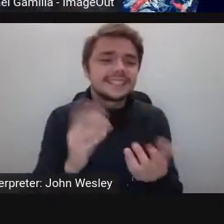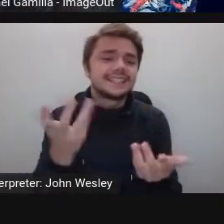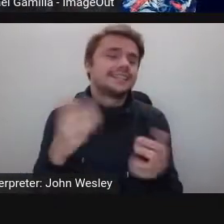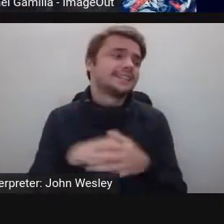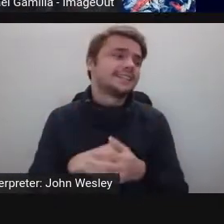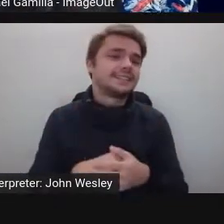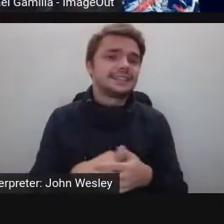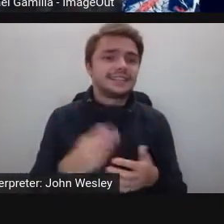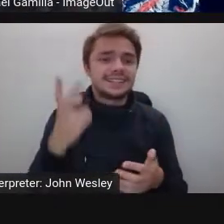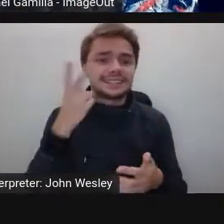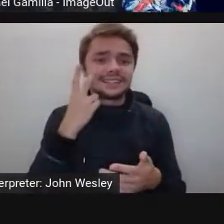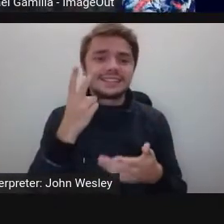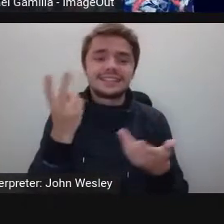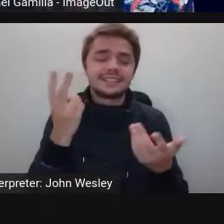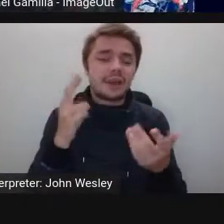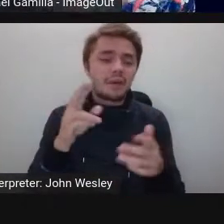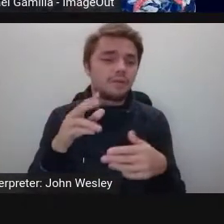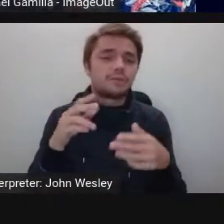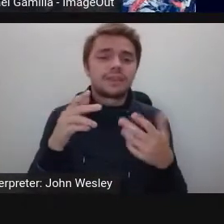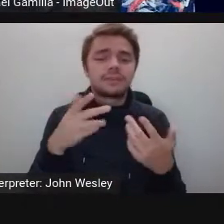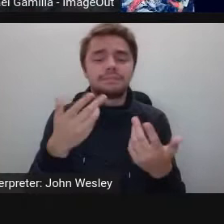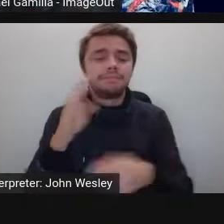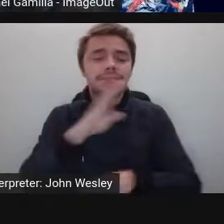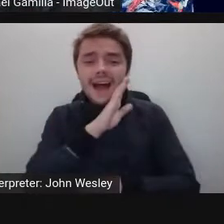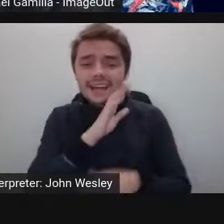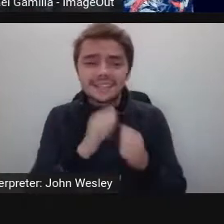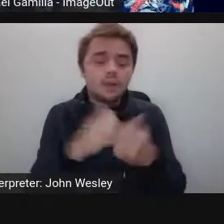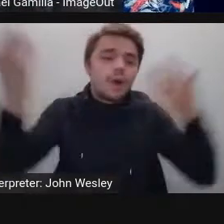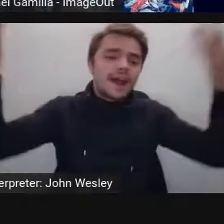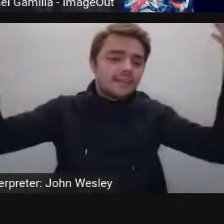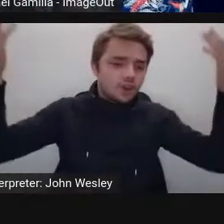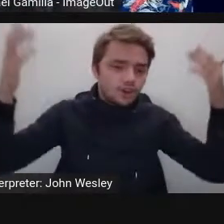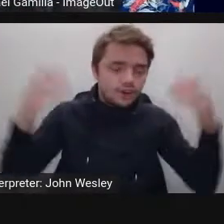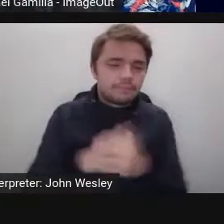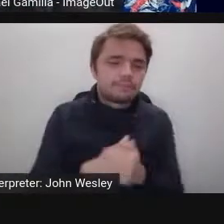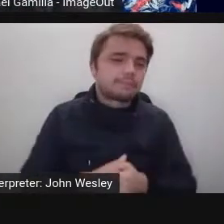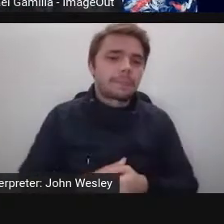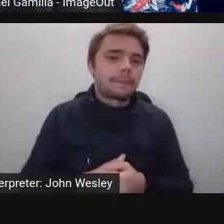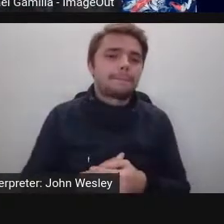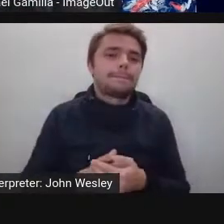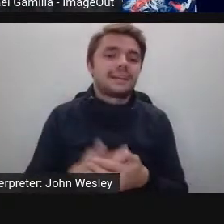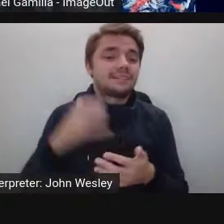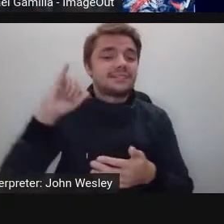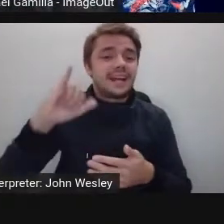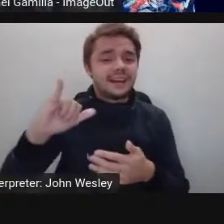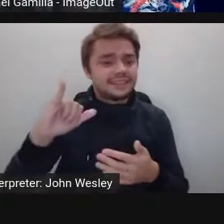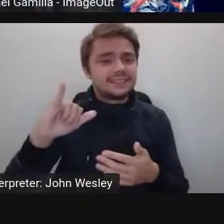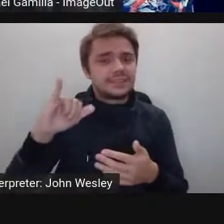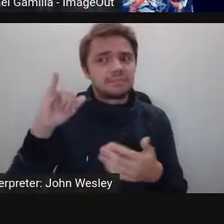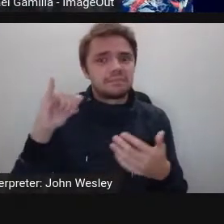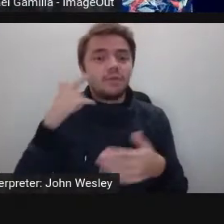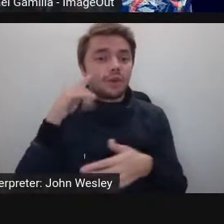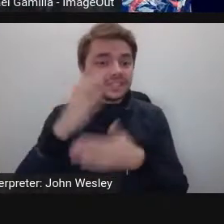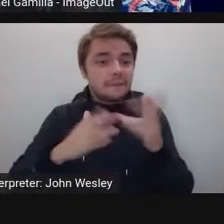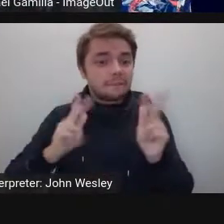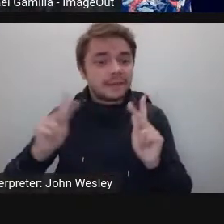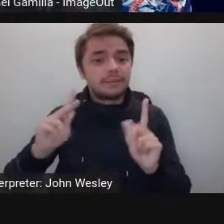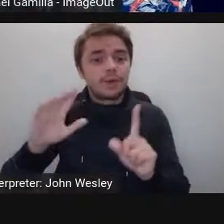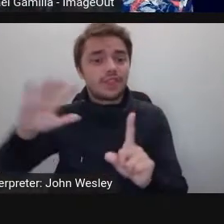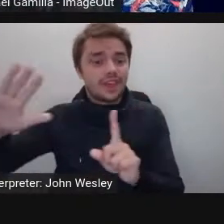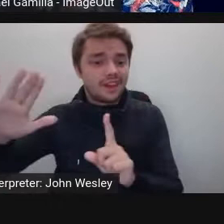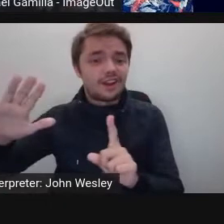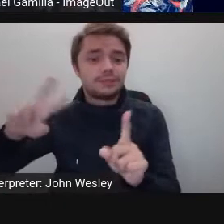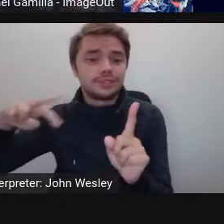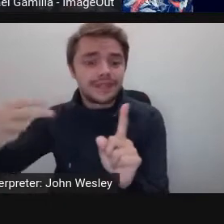see them in bed or something. That's what makes a lot of films gay for some people,